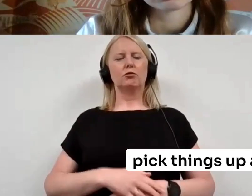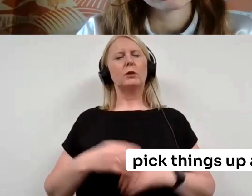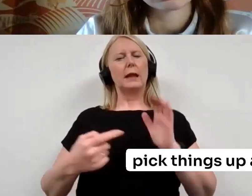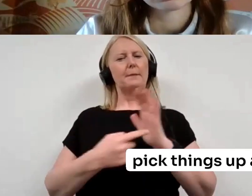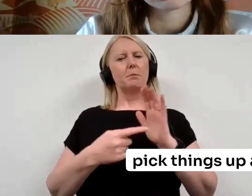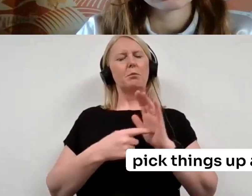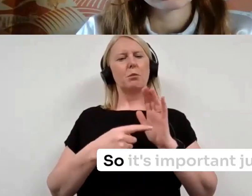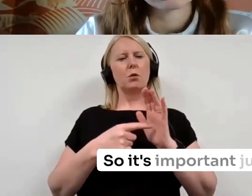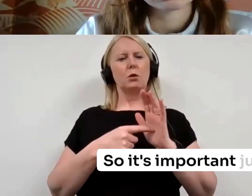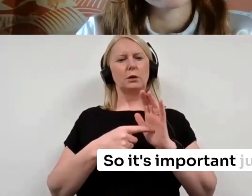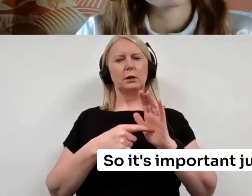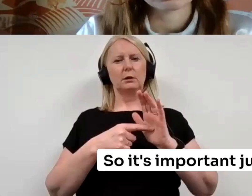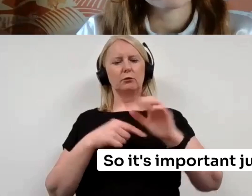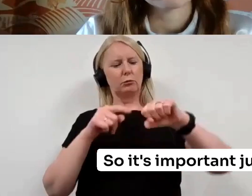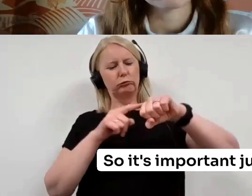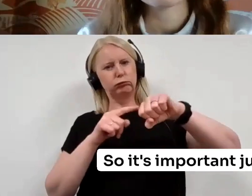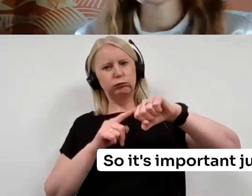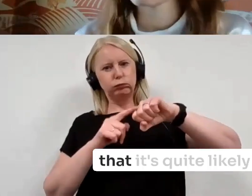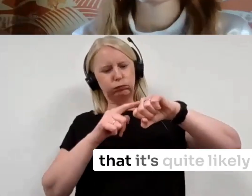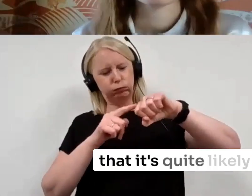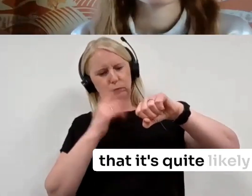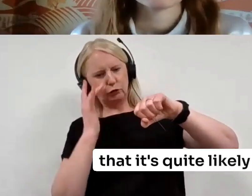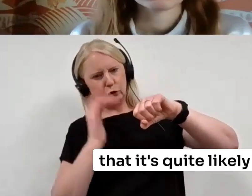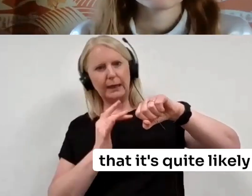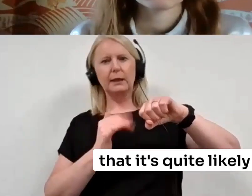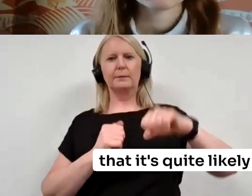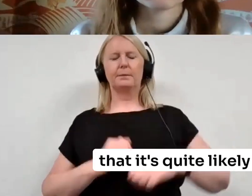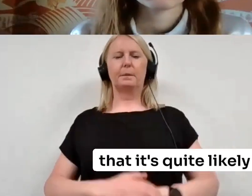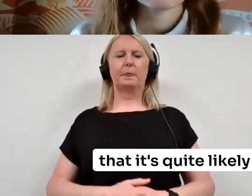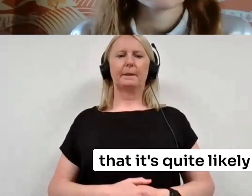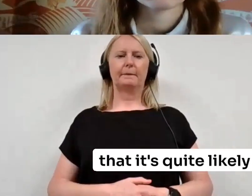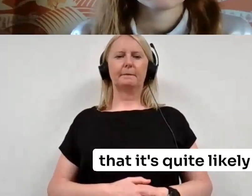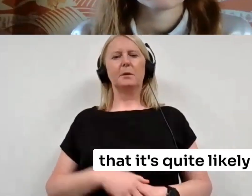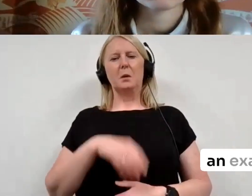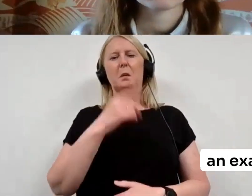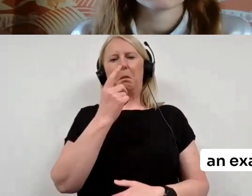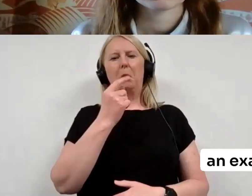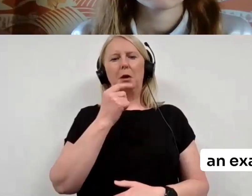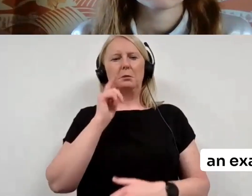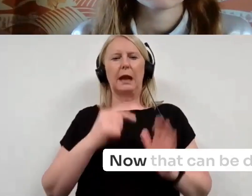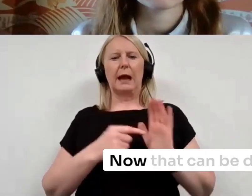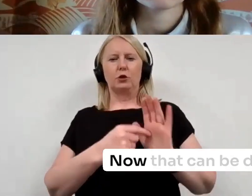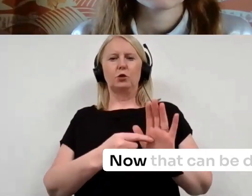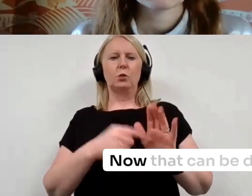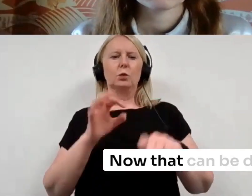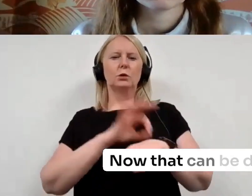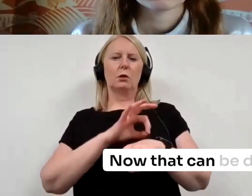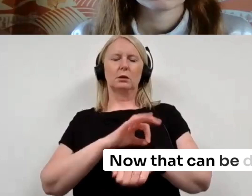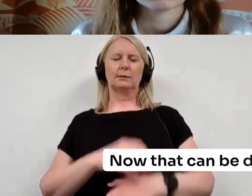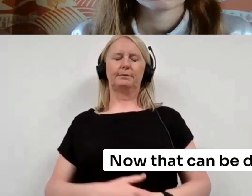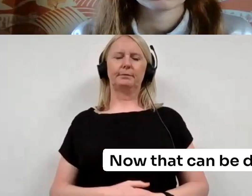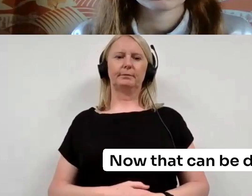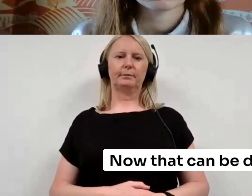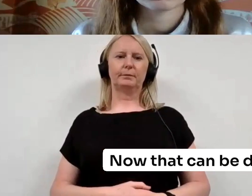little bit further in. So it's important just to have that warning that it's quite likely that people would, have an examination. Now, that